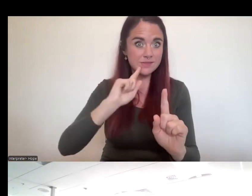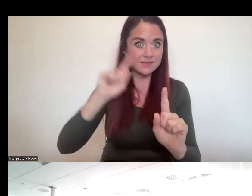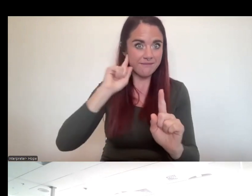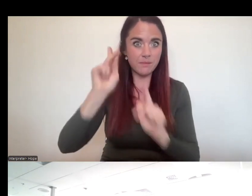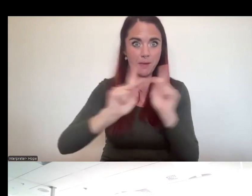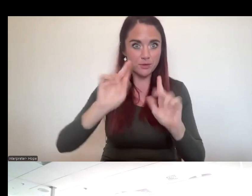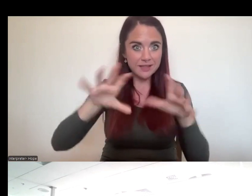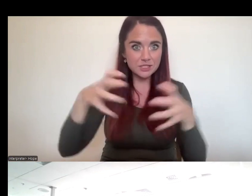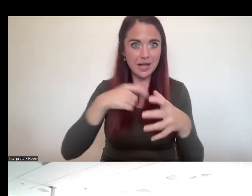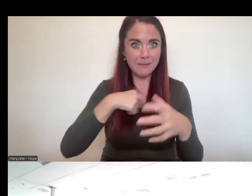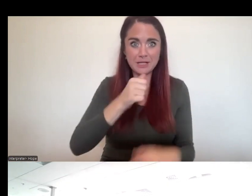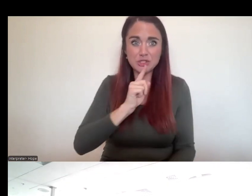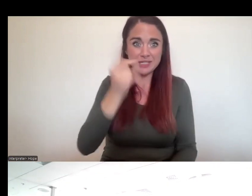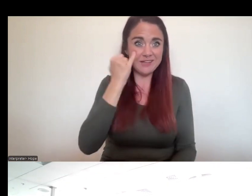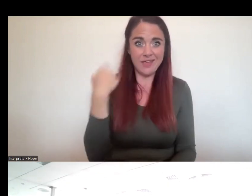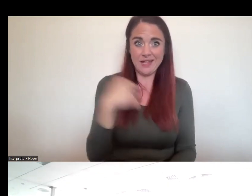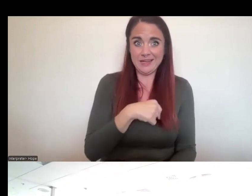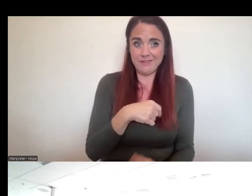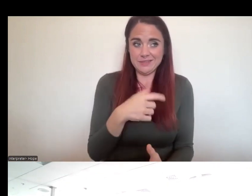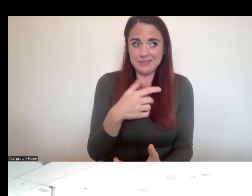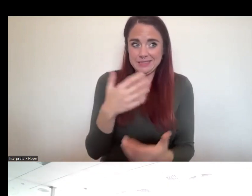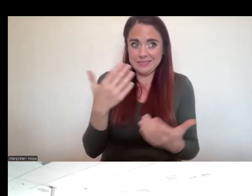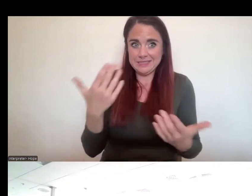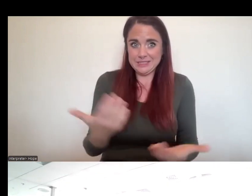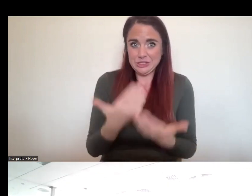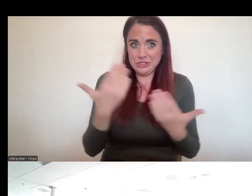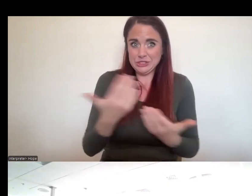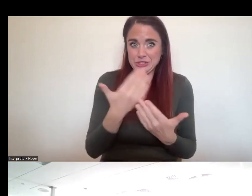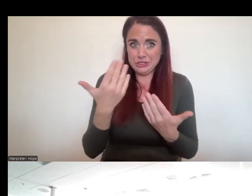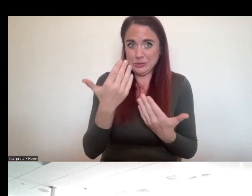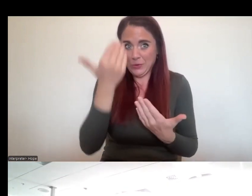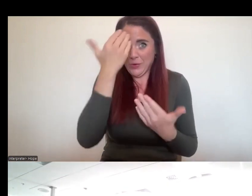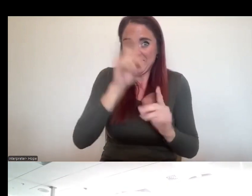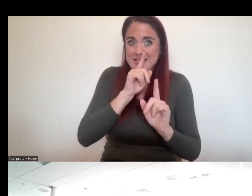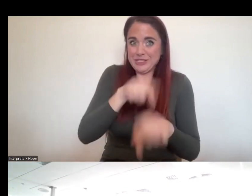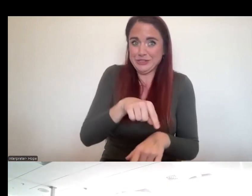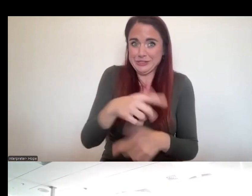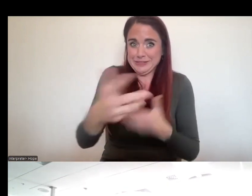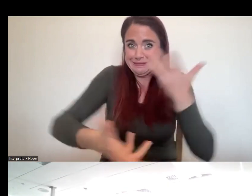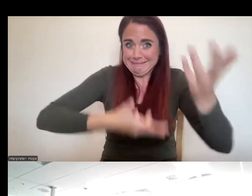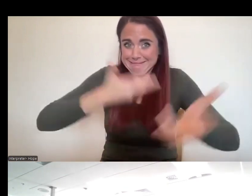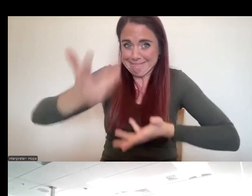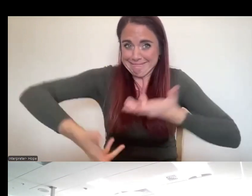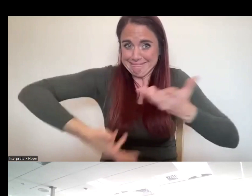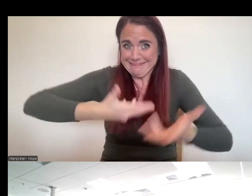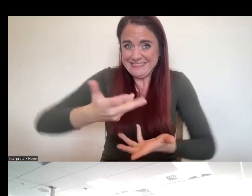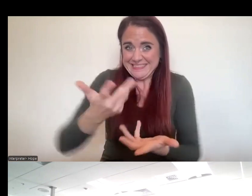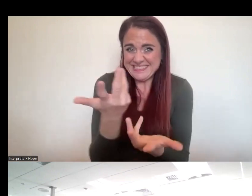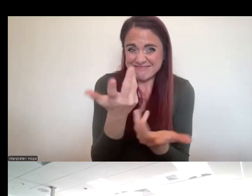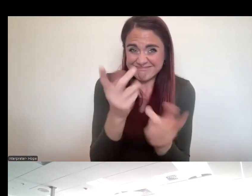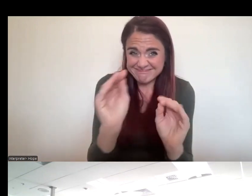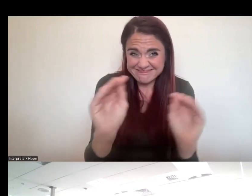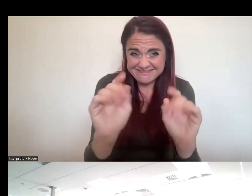not sure if any of us here have the answers to those questions. No?